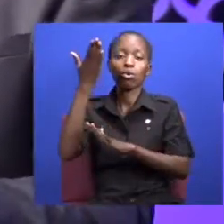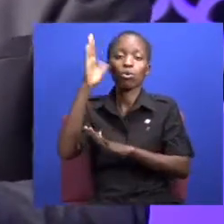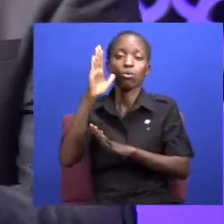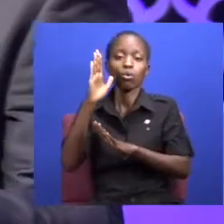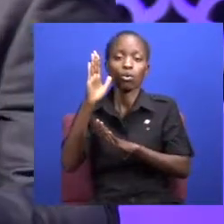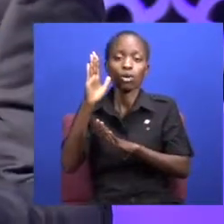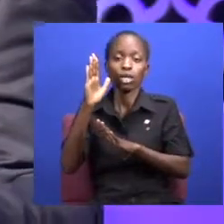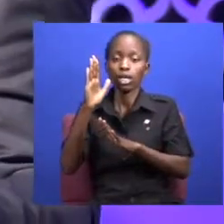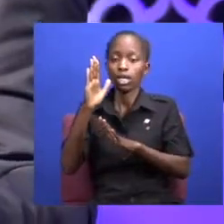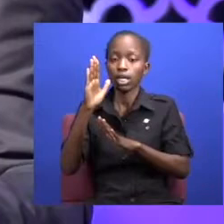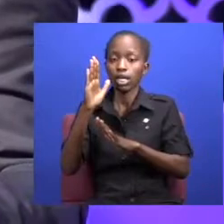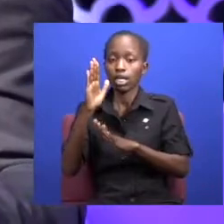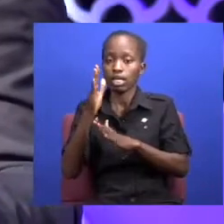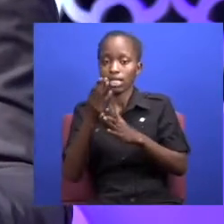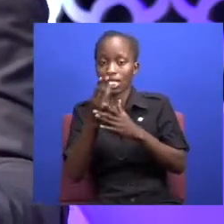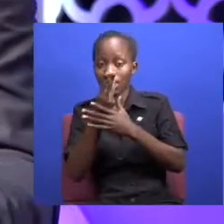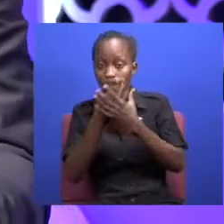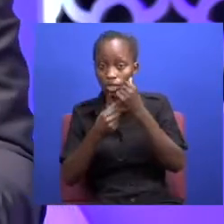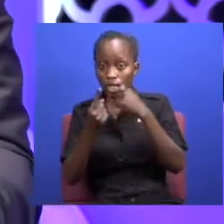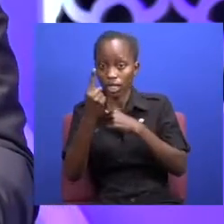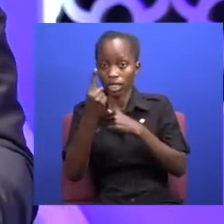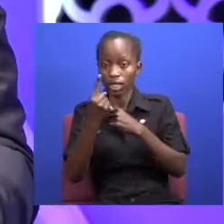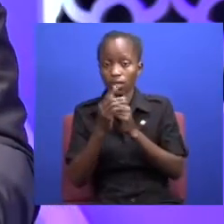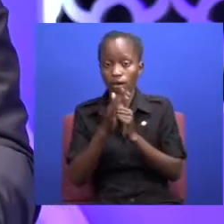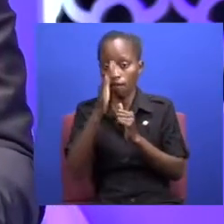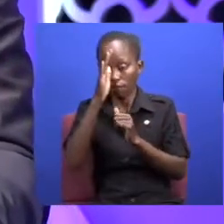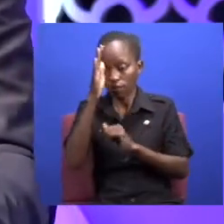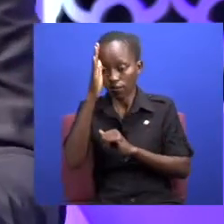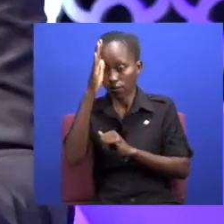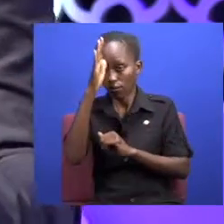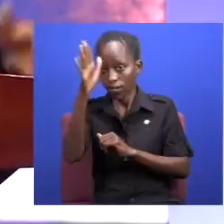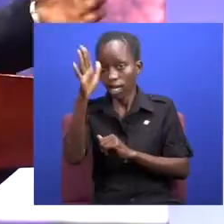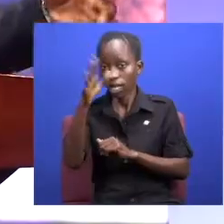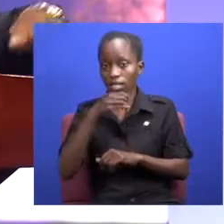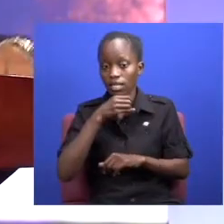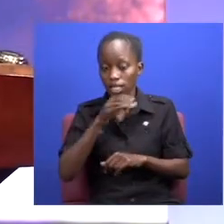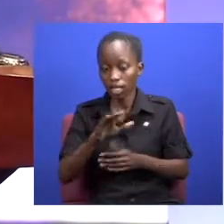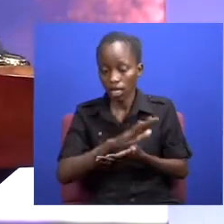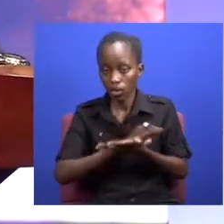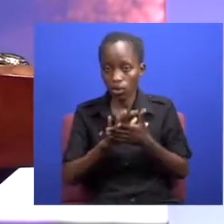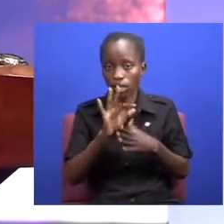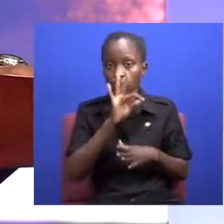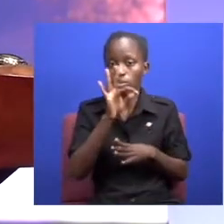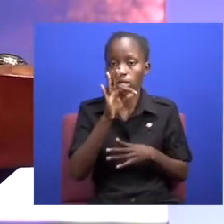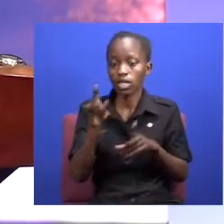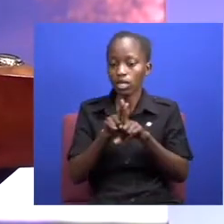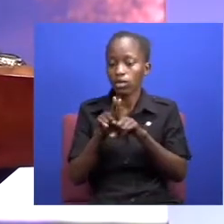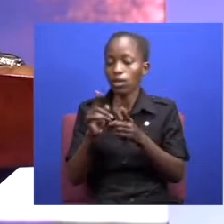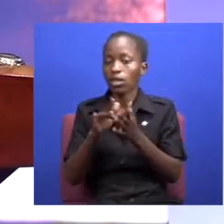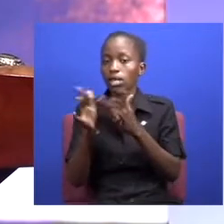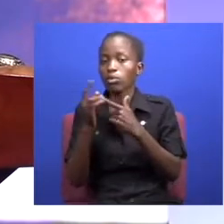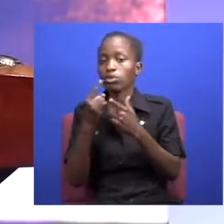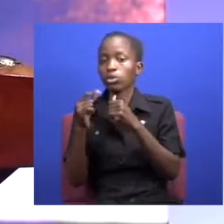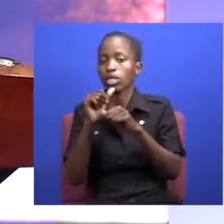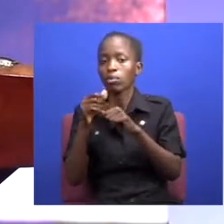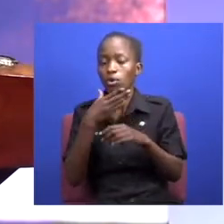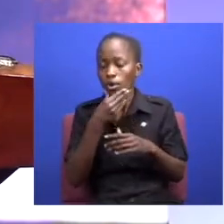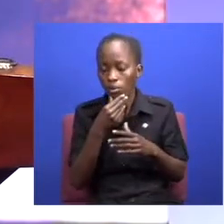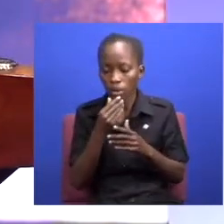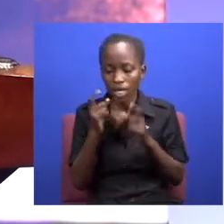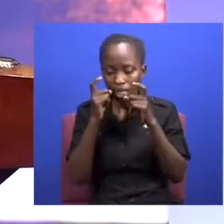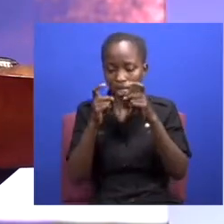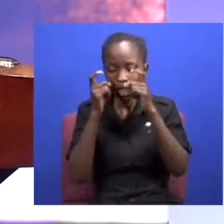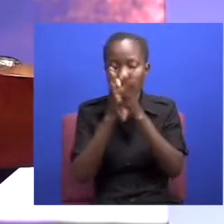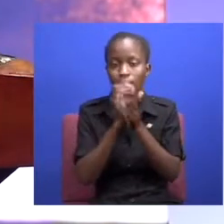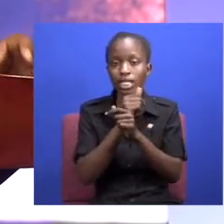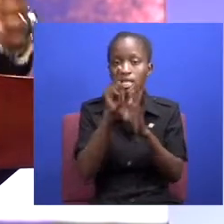three persons, Father, Son, and Holy Spirit. The Bible tells us about man, about sin, about salvation.